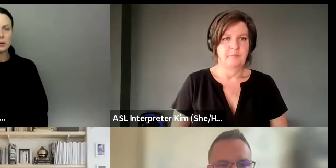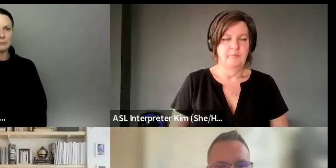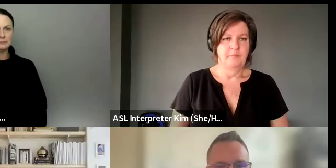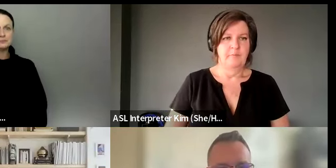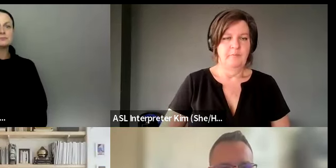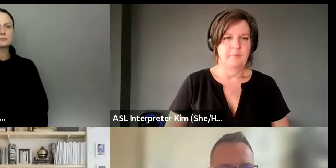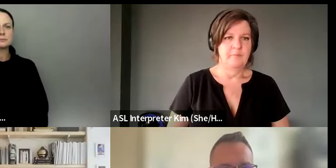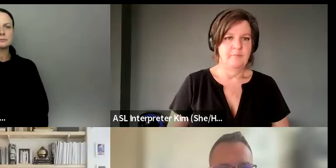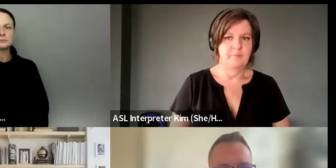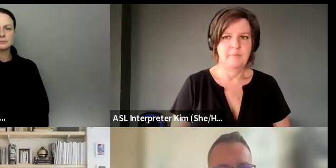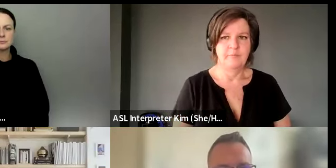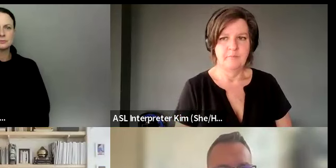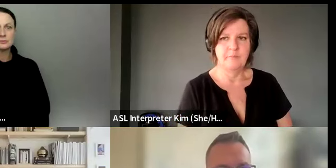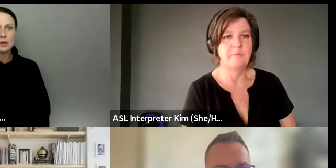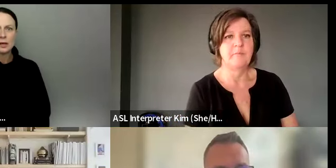Okay.